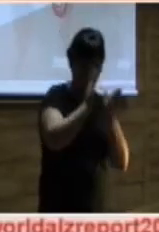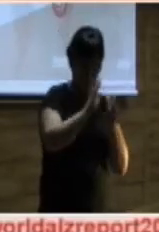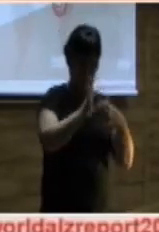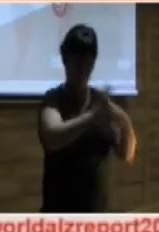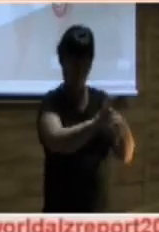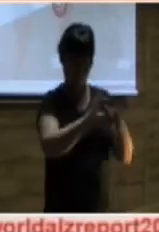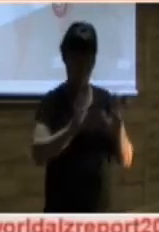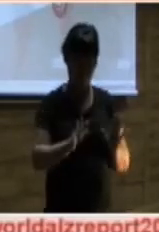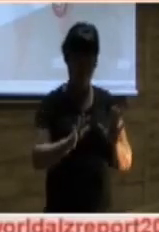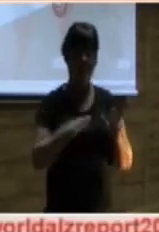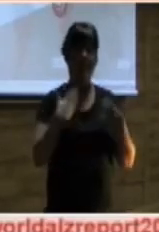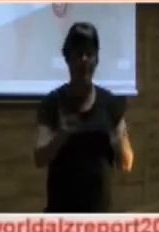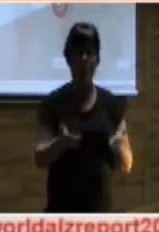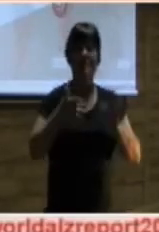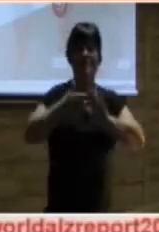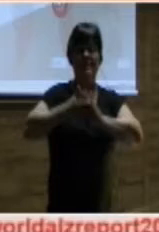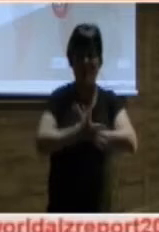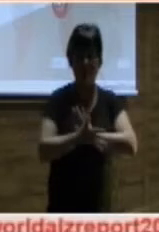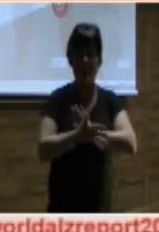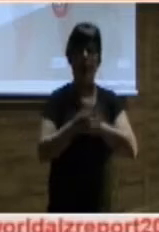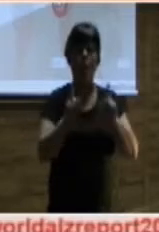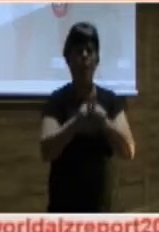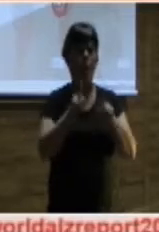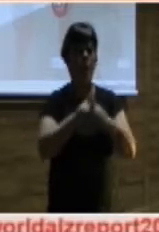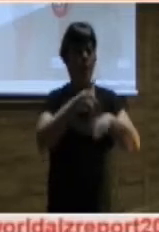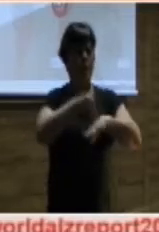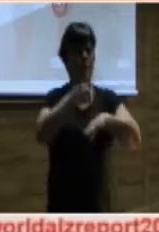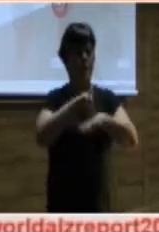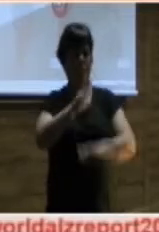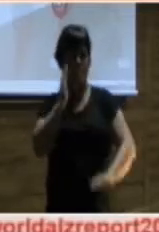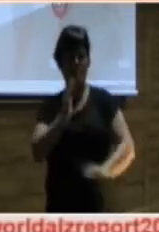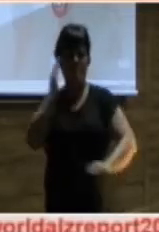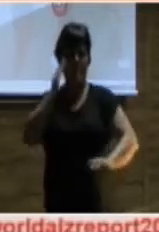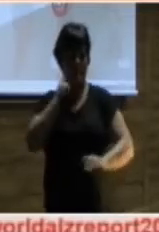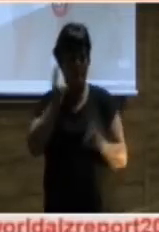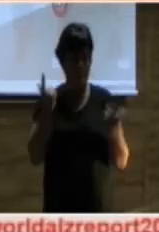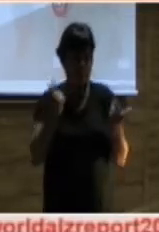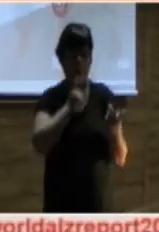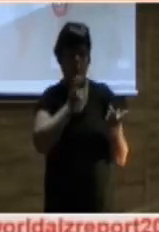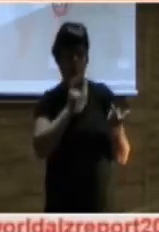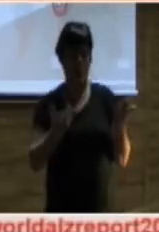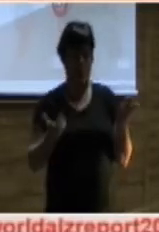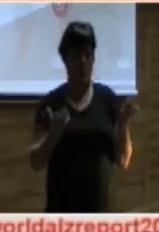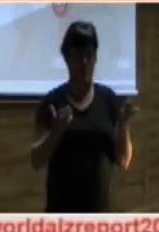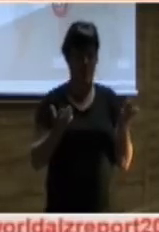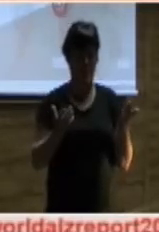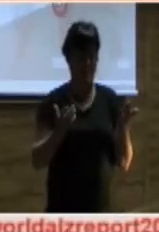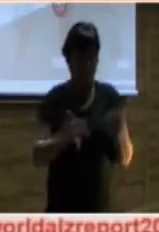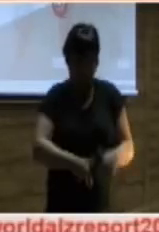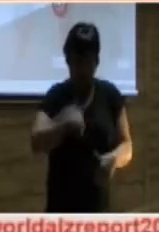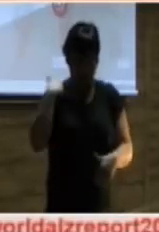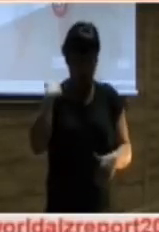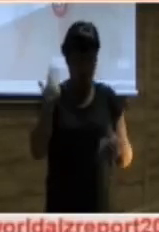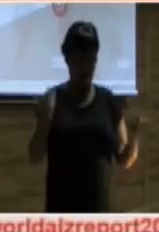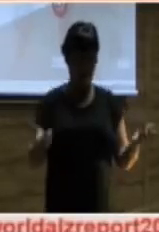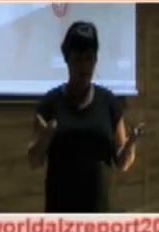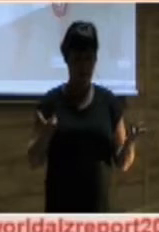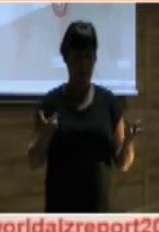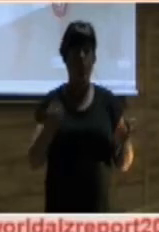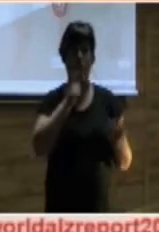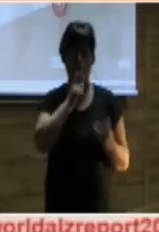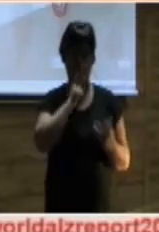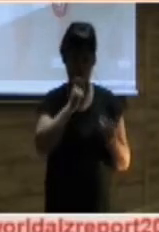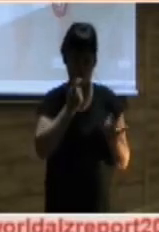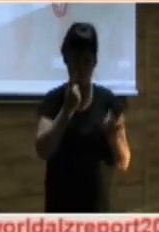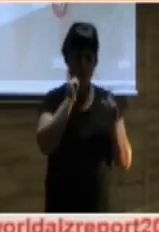And then you're starting to see, that the scale of this disease is truly enormous, and the